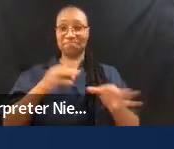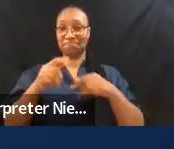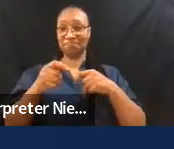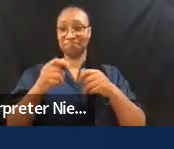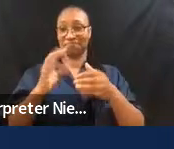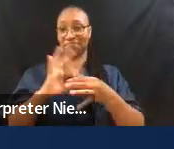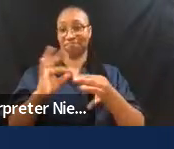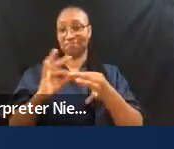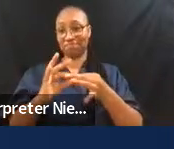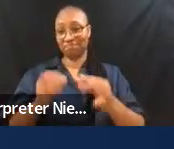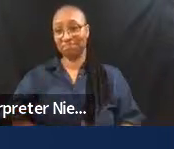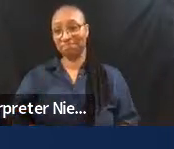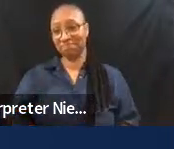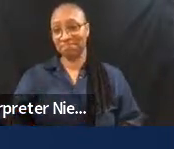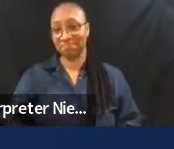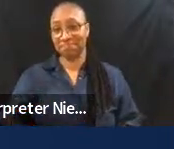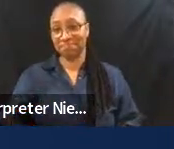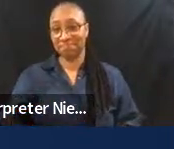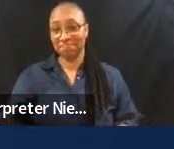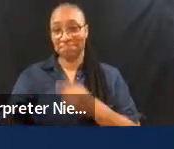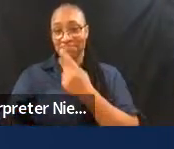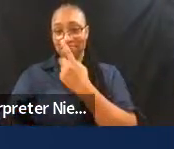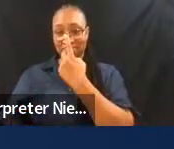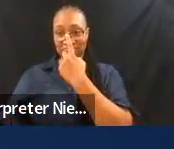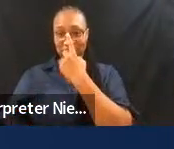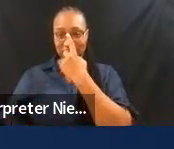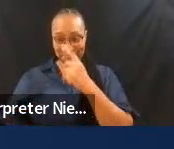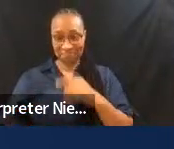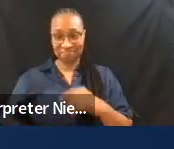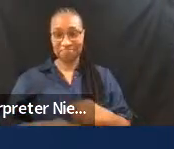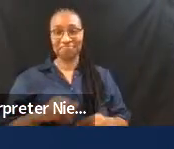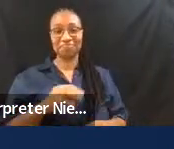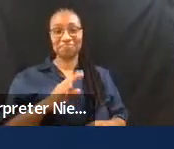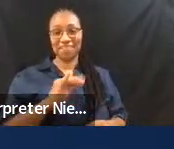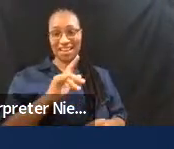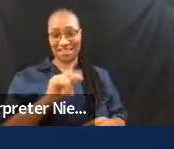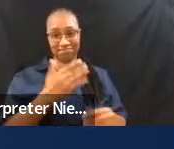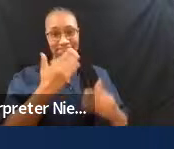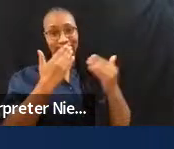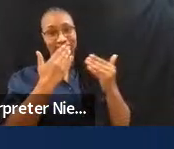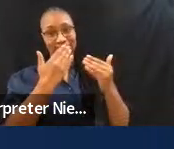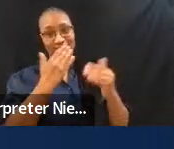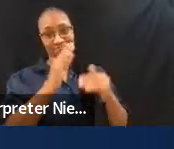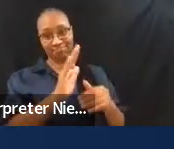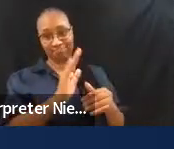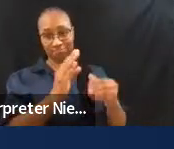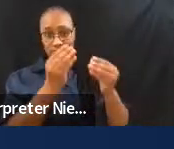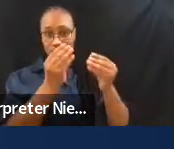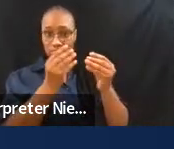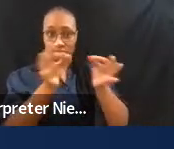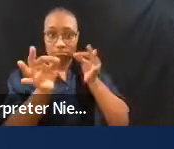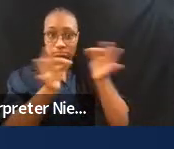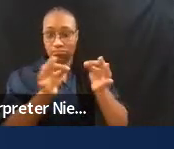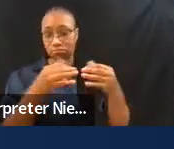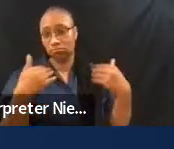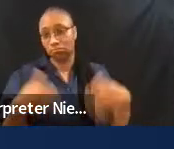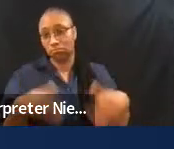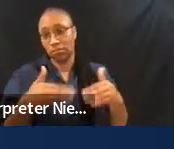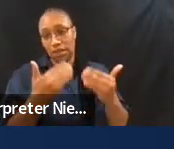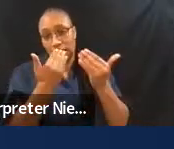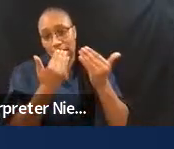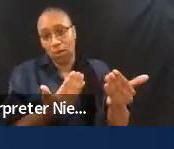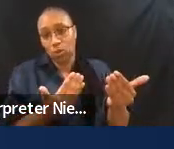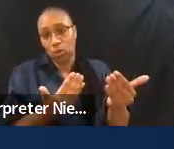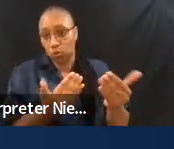Thank you, Anna, for that very important information, presenting on that important information. Of course, we have a lot